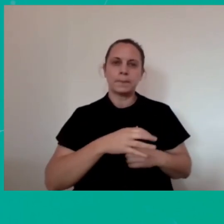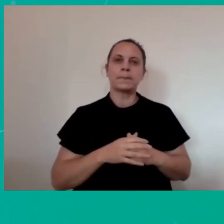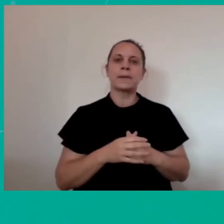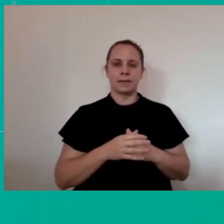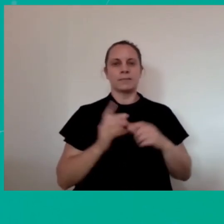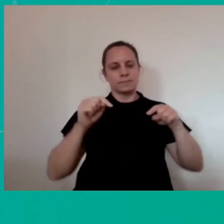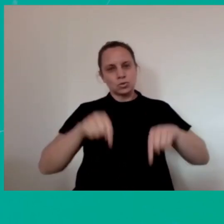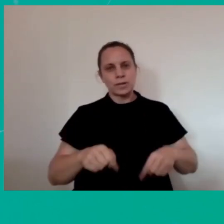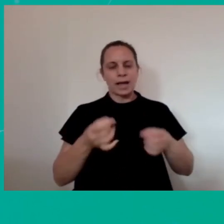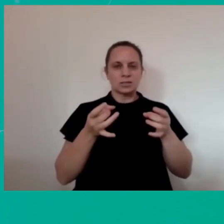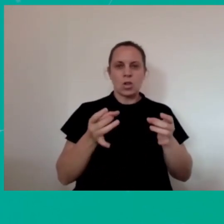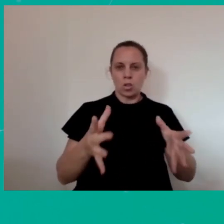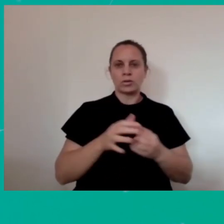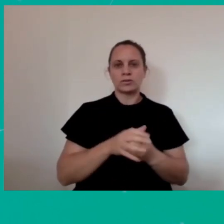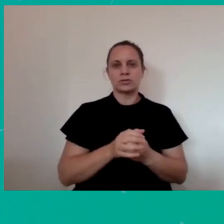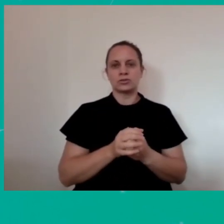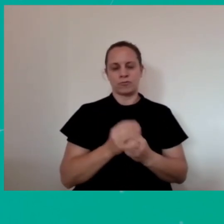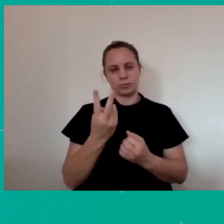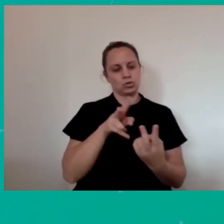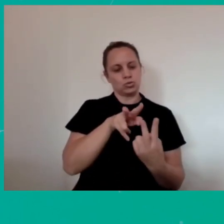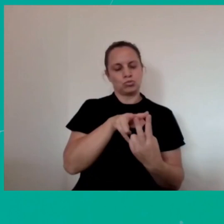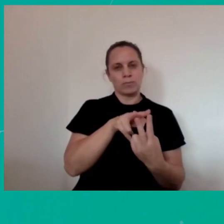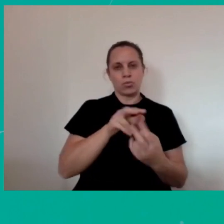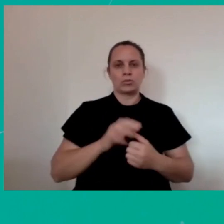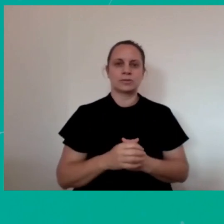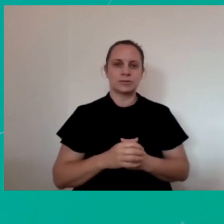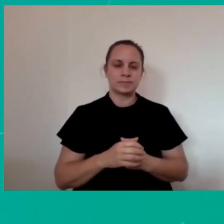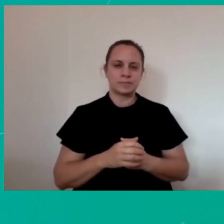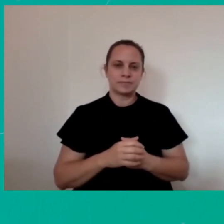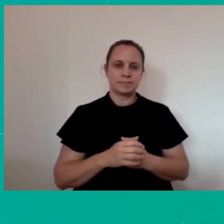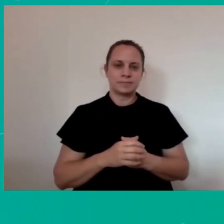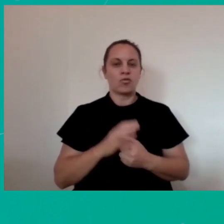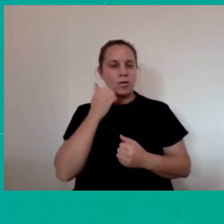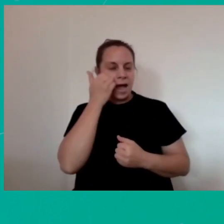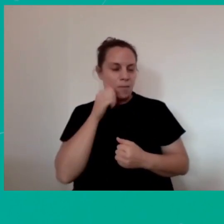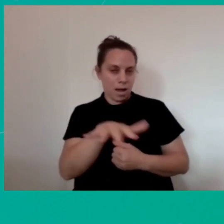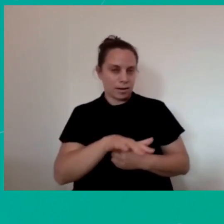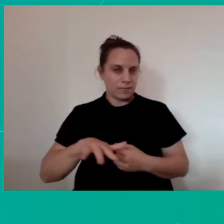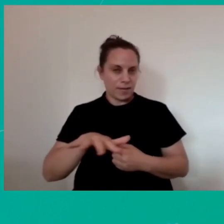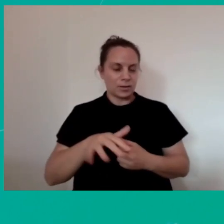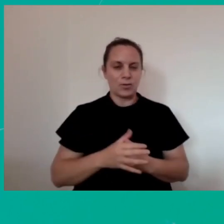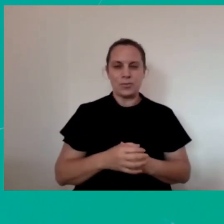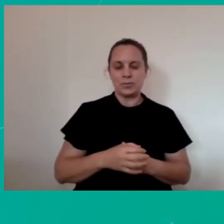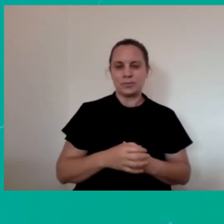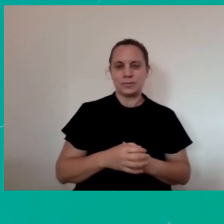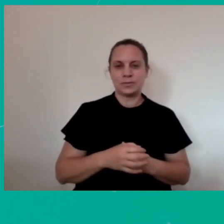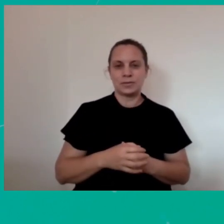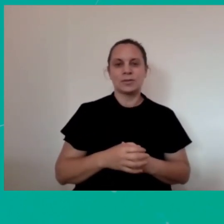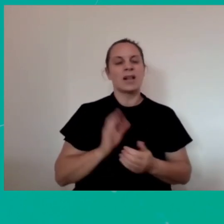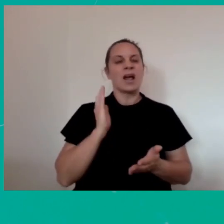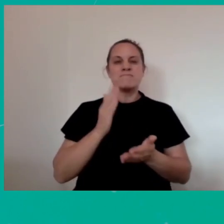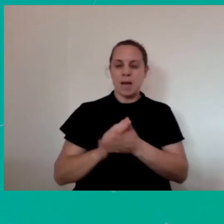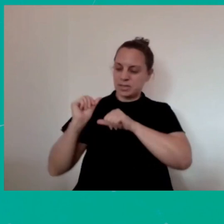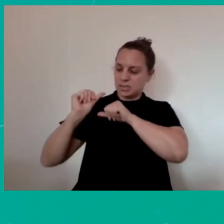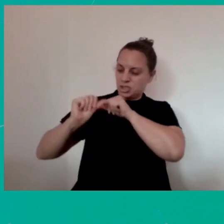just at this time, o tangata whānau whaikaha Māori. We have had generational trauma